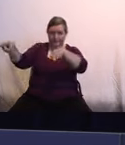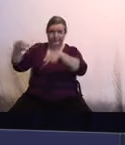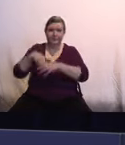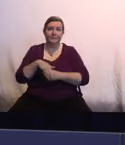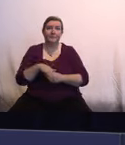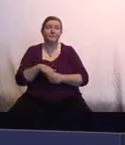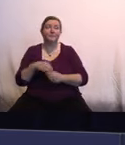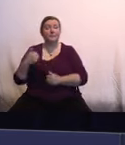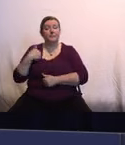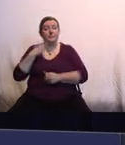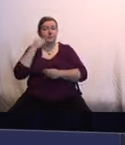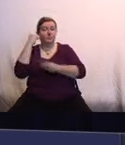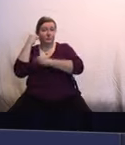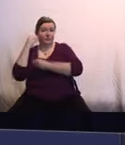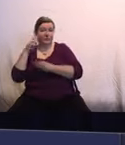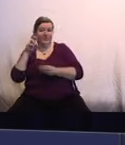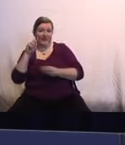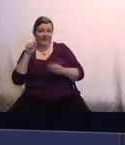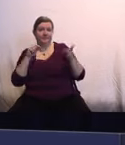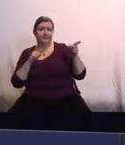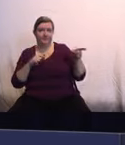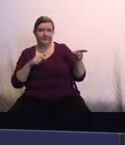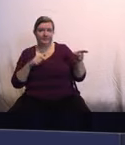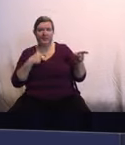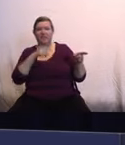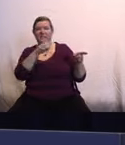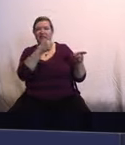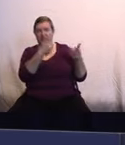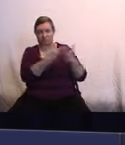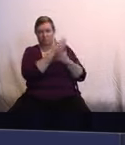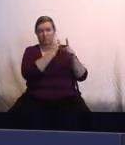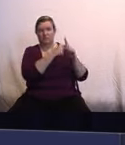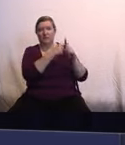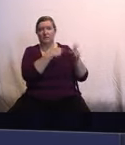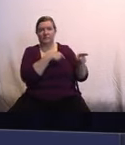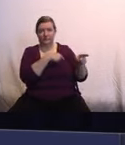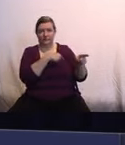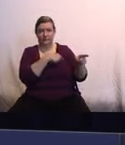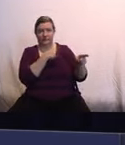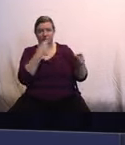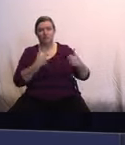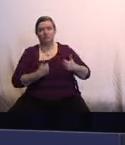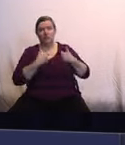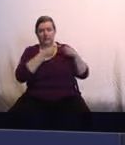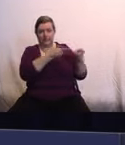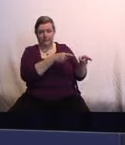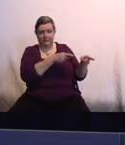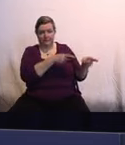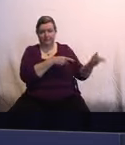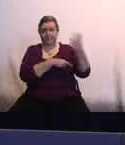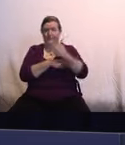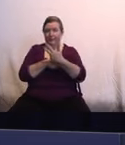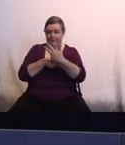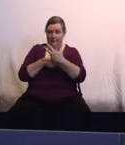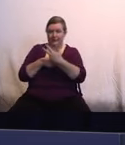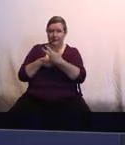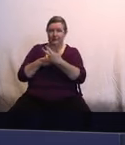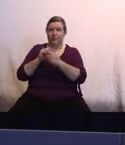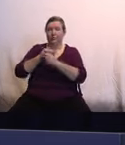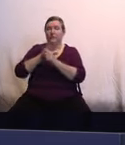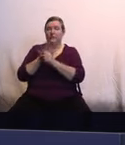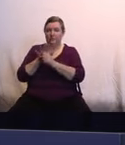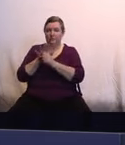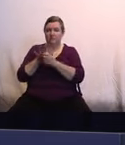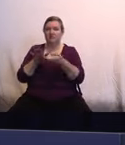since our last briefing, there have been 10 new cases among residents and 3 COVID-related deaths at the